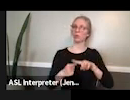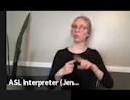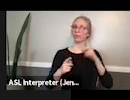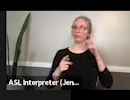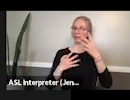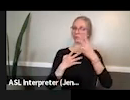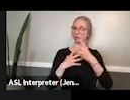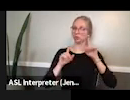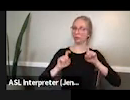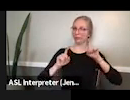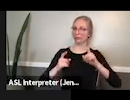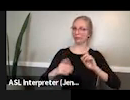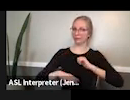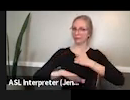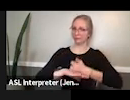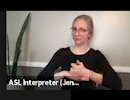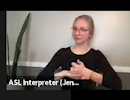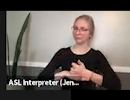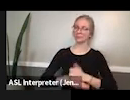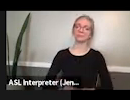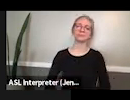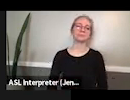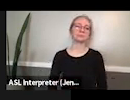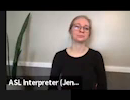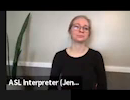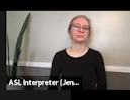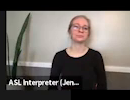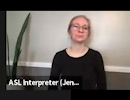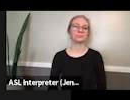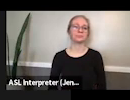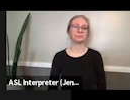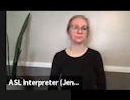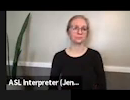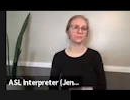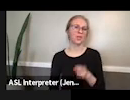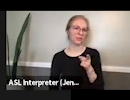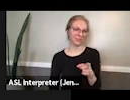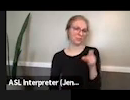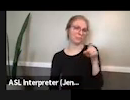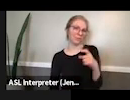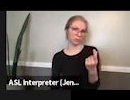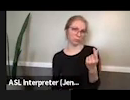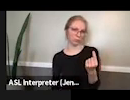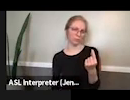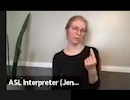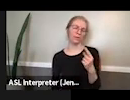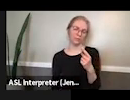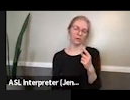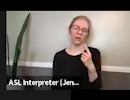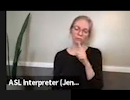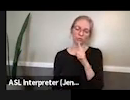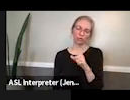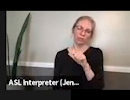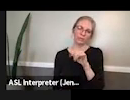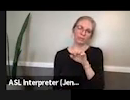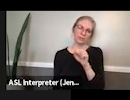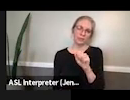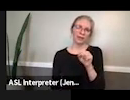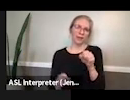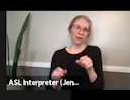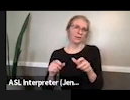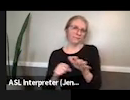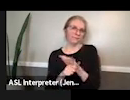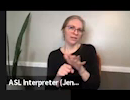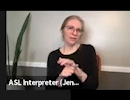All right. And here's what we have to do. And this, I'm sure, is stuff that Lisa can fill you in on for your state as